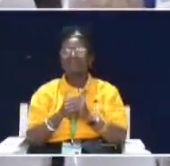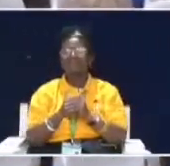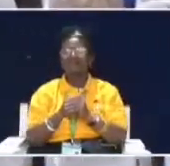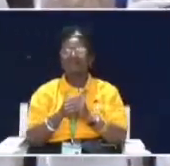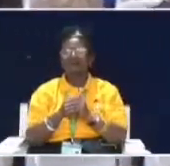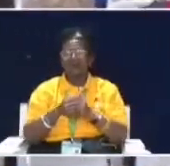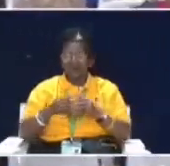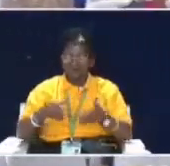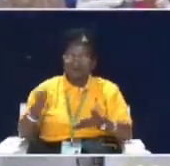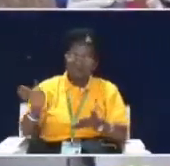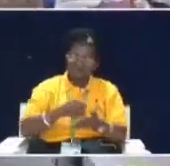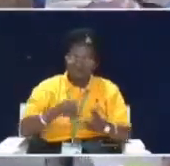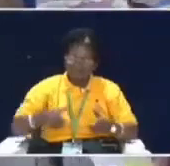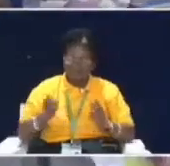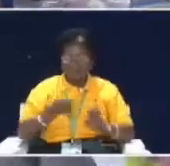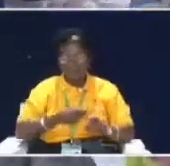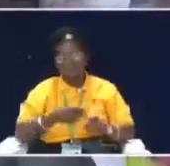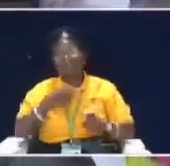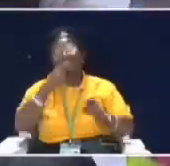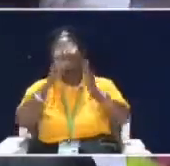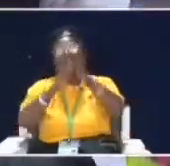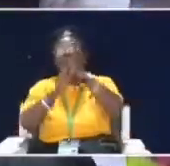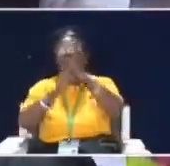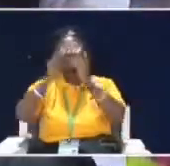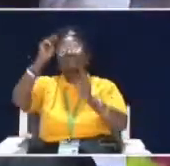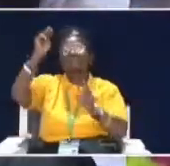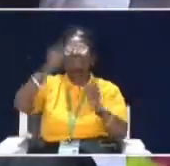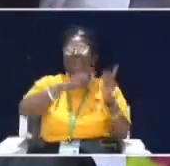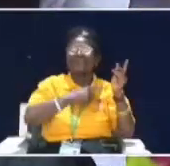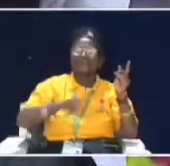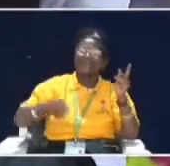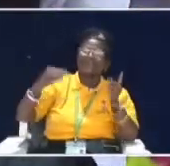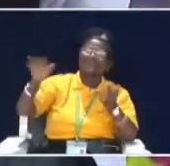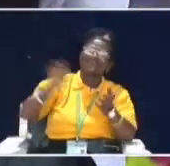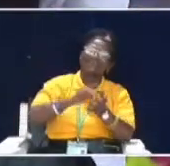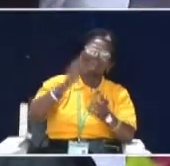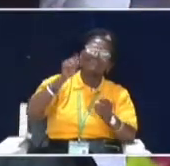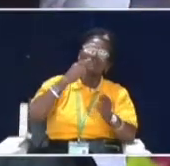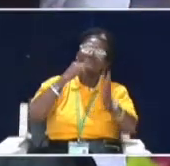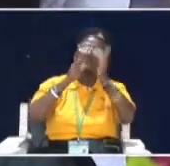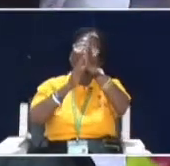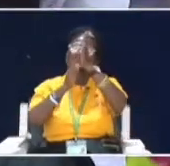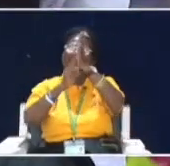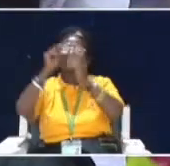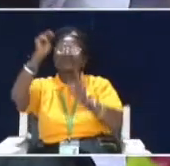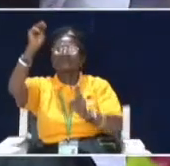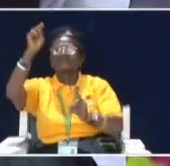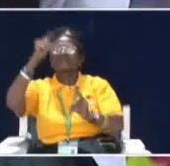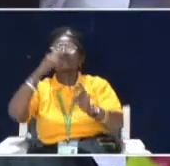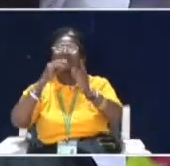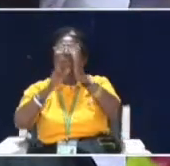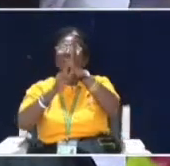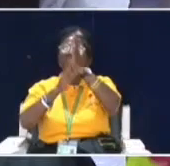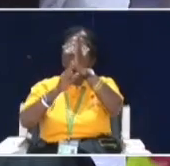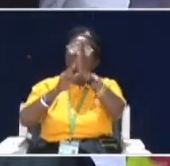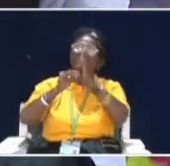Let us praise him, King of glory, praise him.